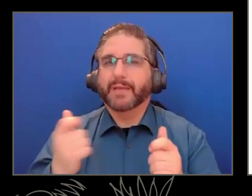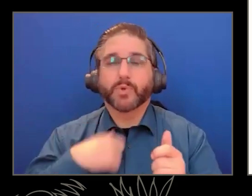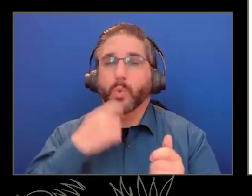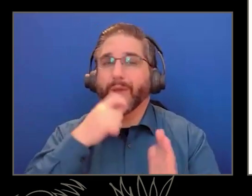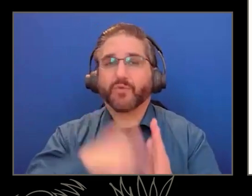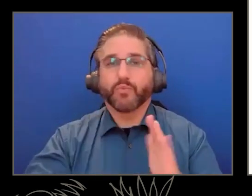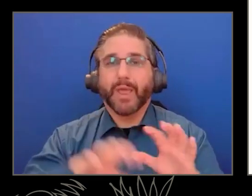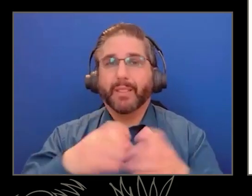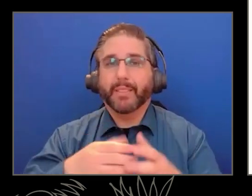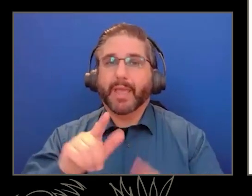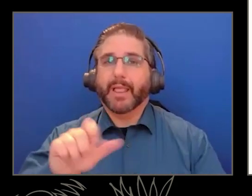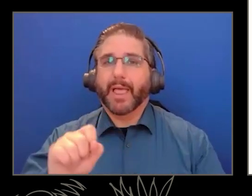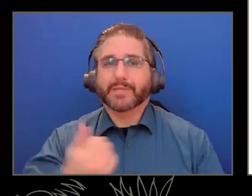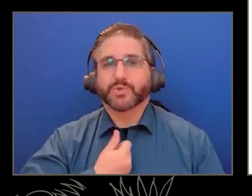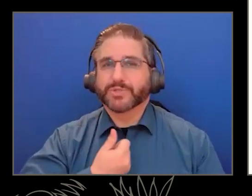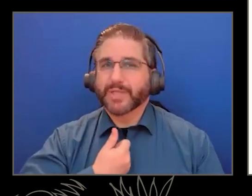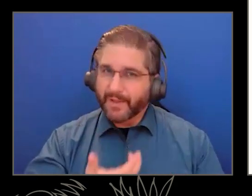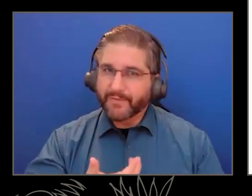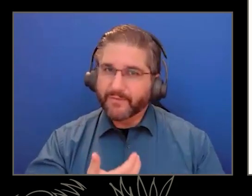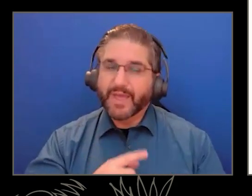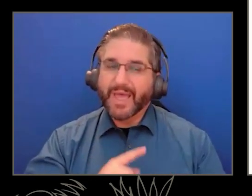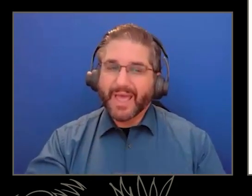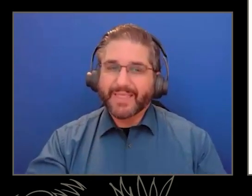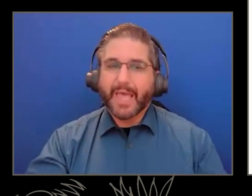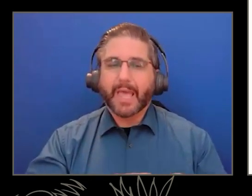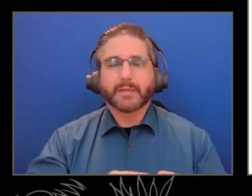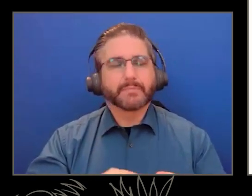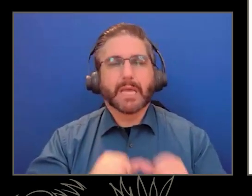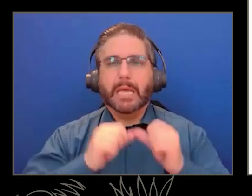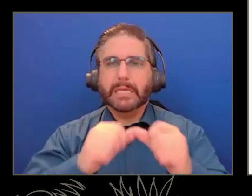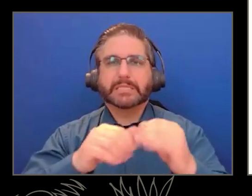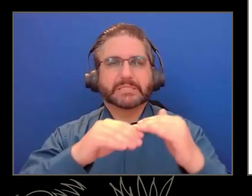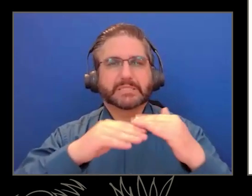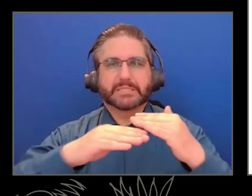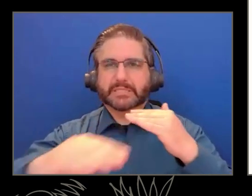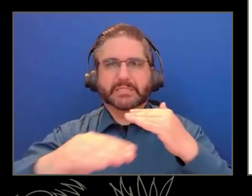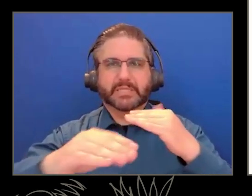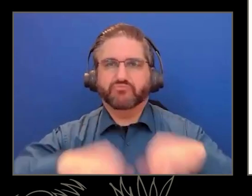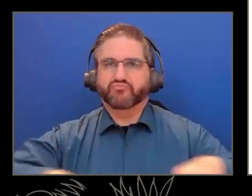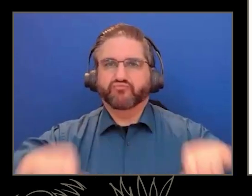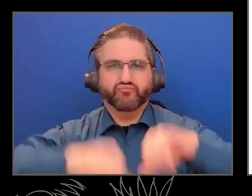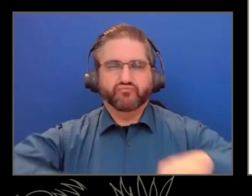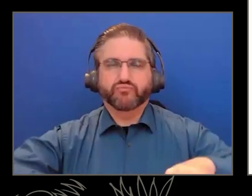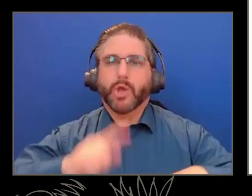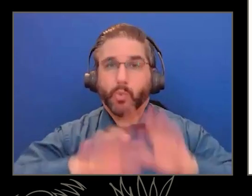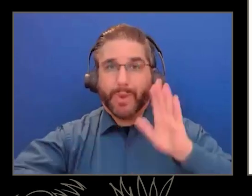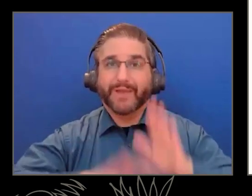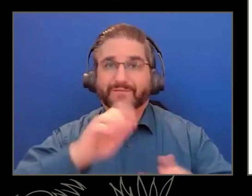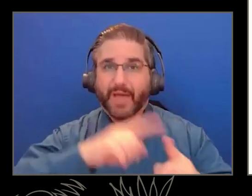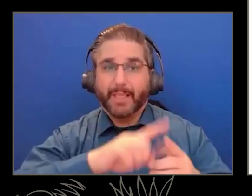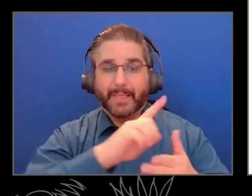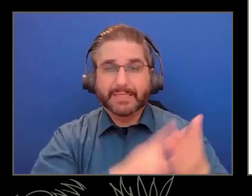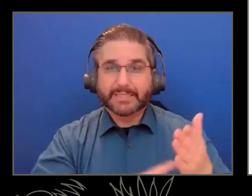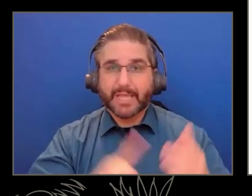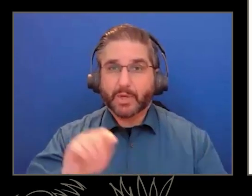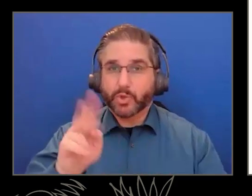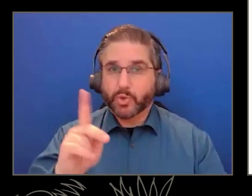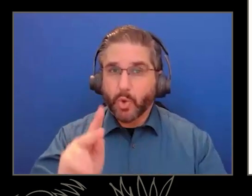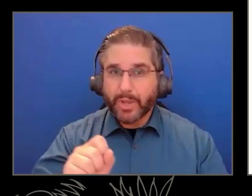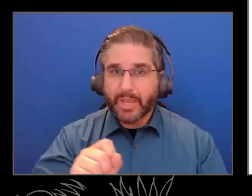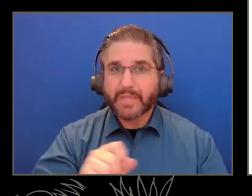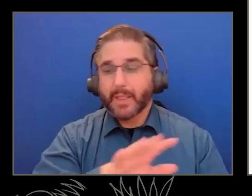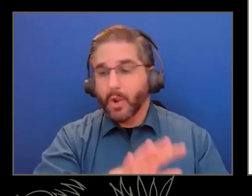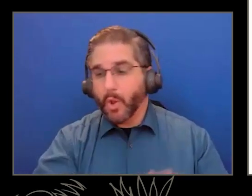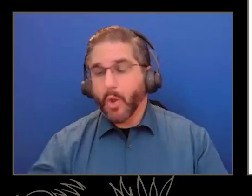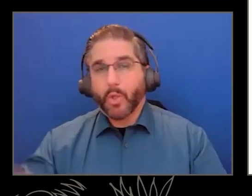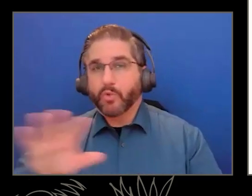classes yourself. And I think the other thing is really consistency. You can define those design tokens and really enforce across your apps or across your teams